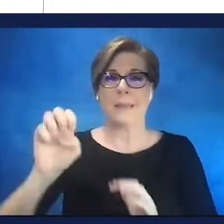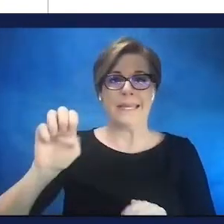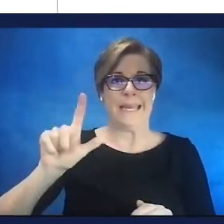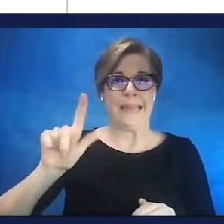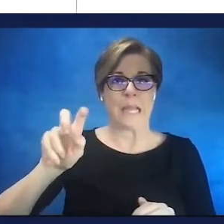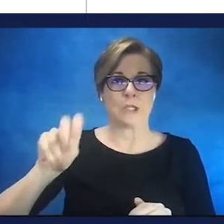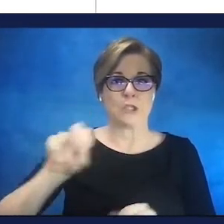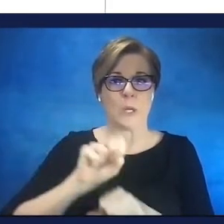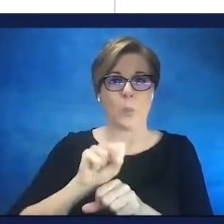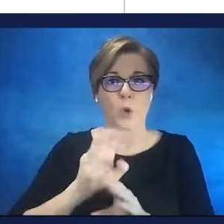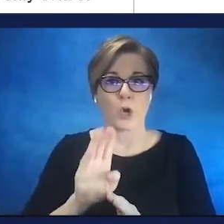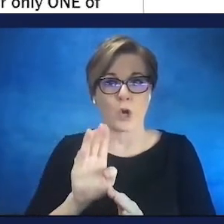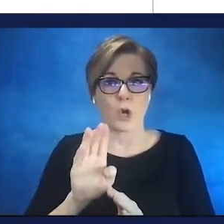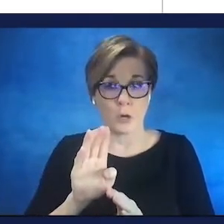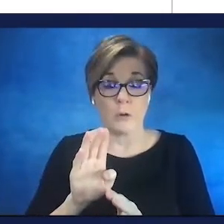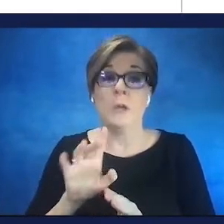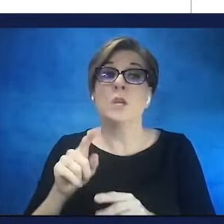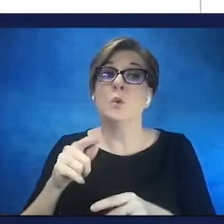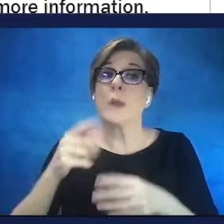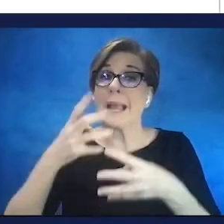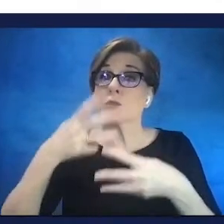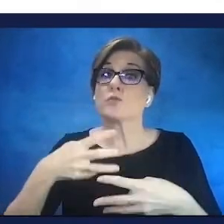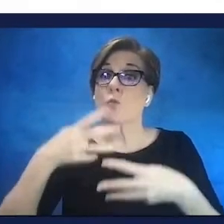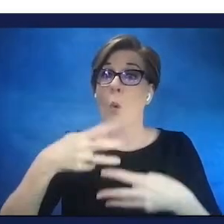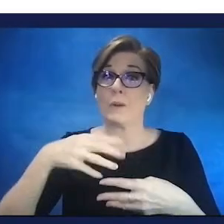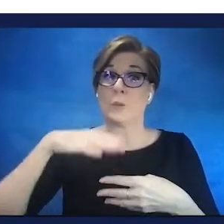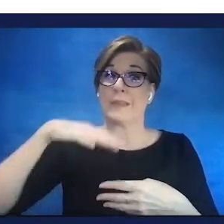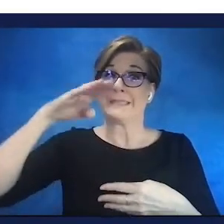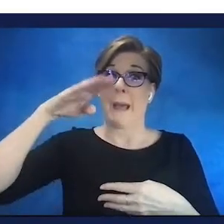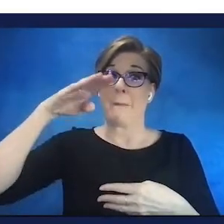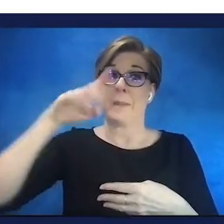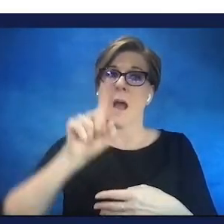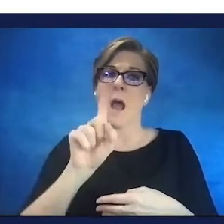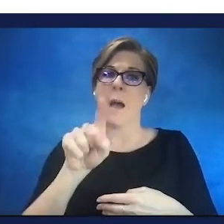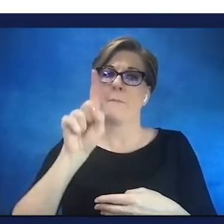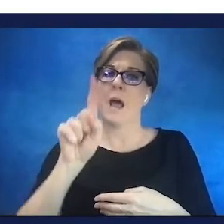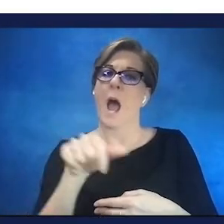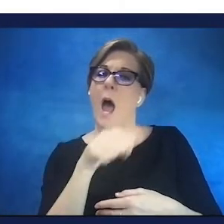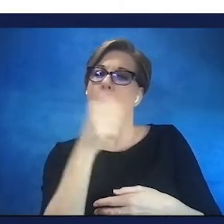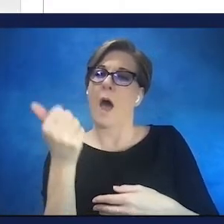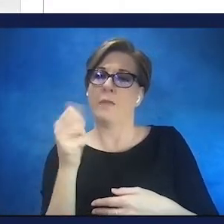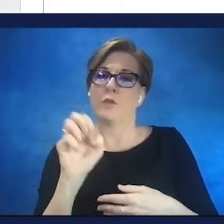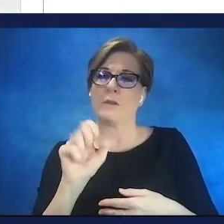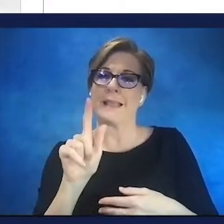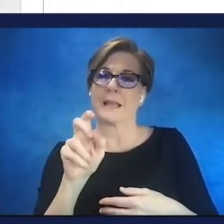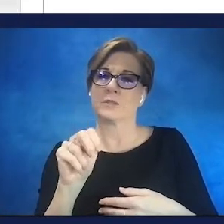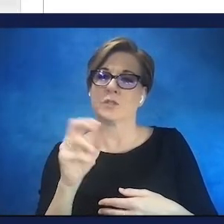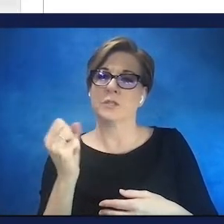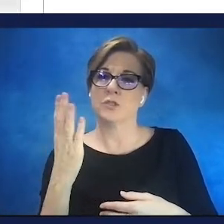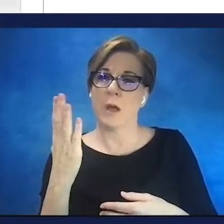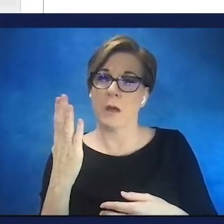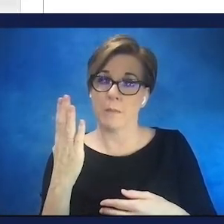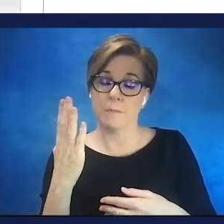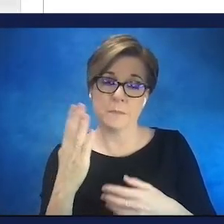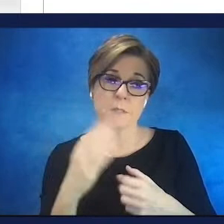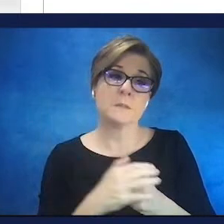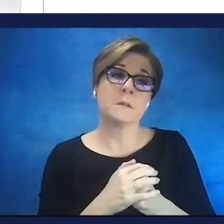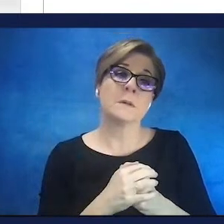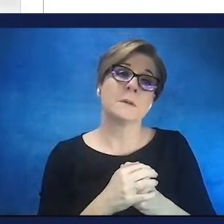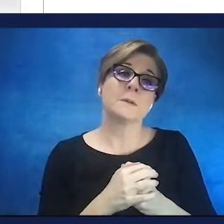instead. Scroll back to the top of the page and click on Other Election Job